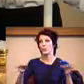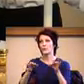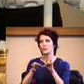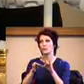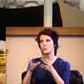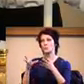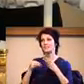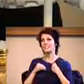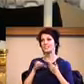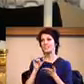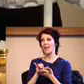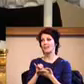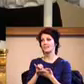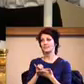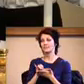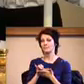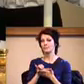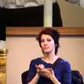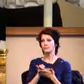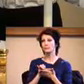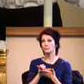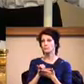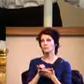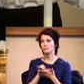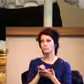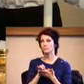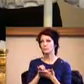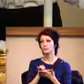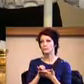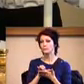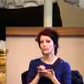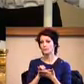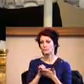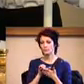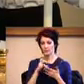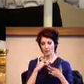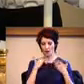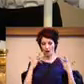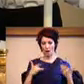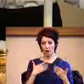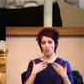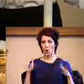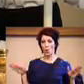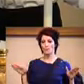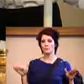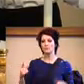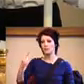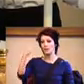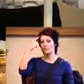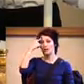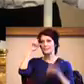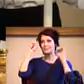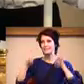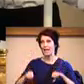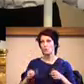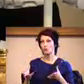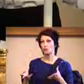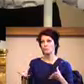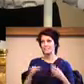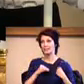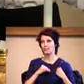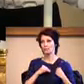it yes please open our hearts and our minds so that we can come and receive it